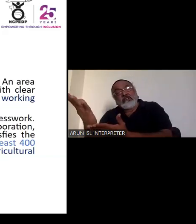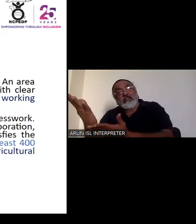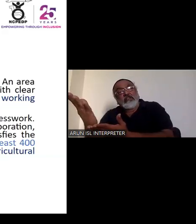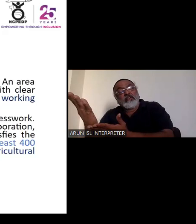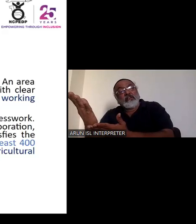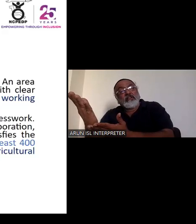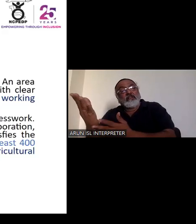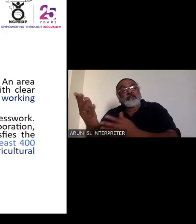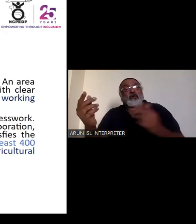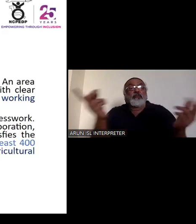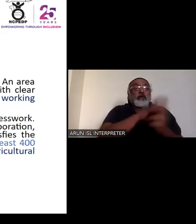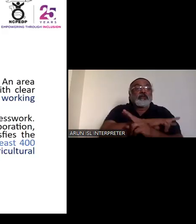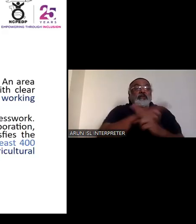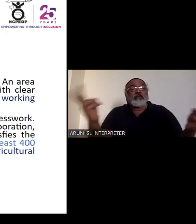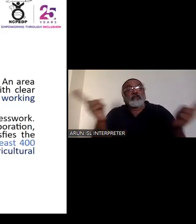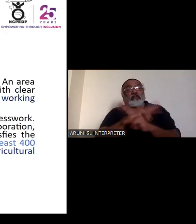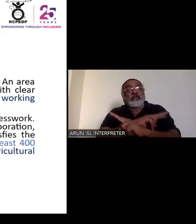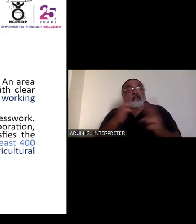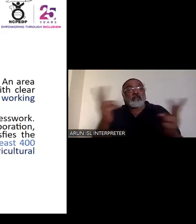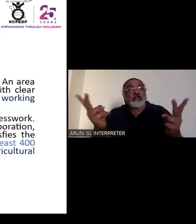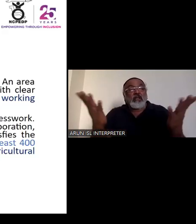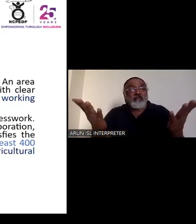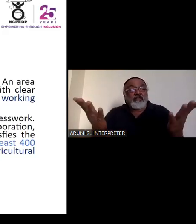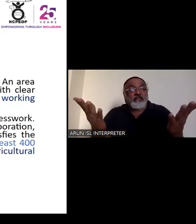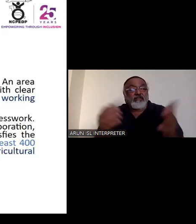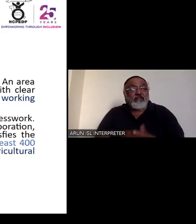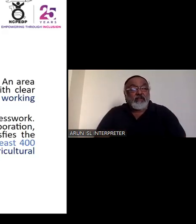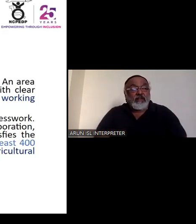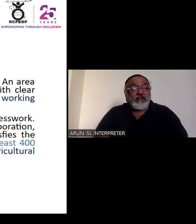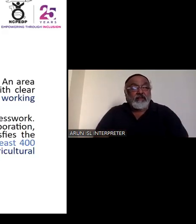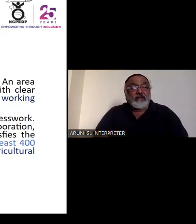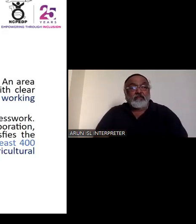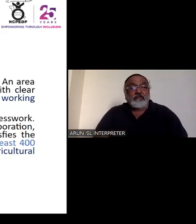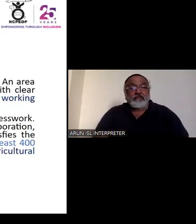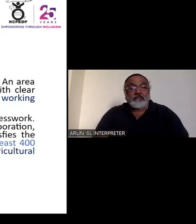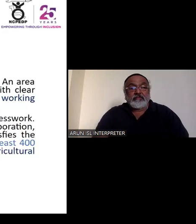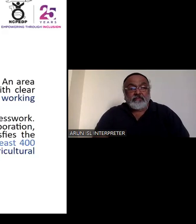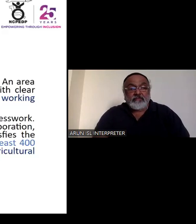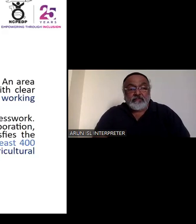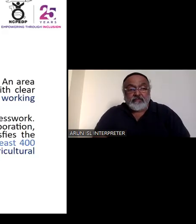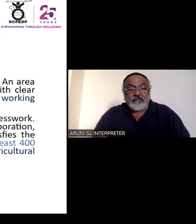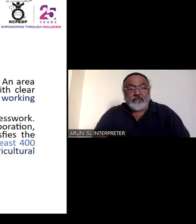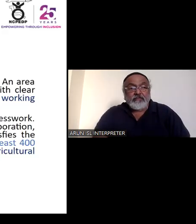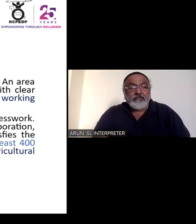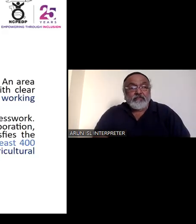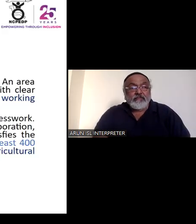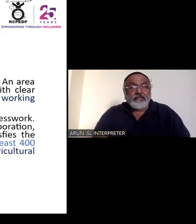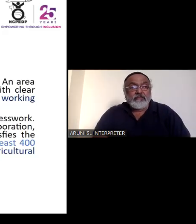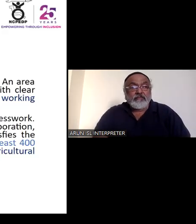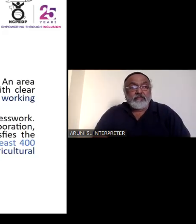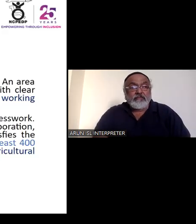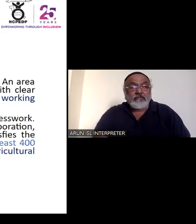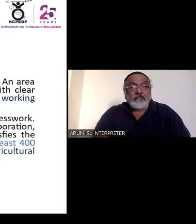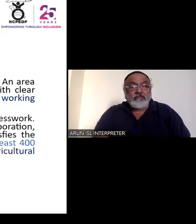cause and effect for each other. That's what I think. Yeah. And can you highlight one example that was shared earlier